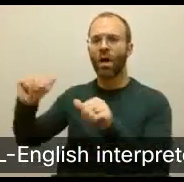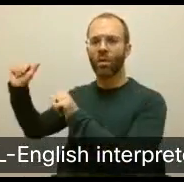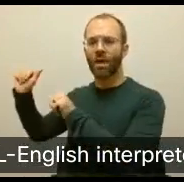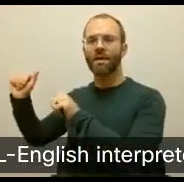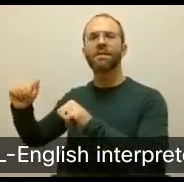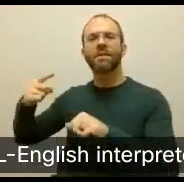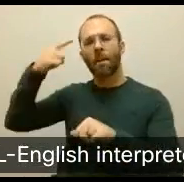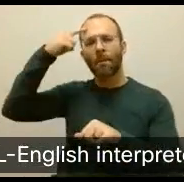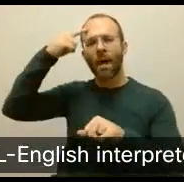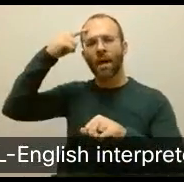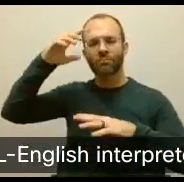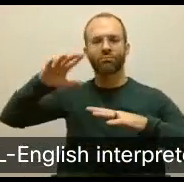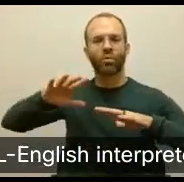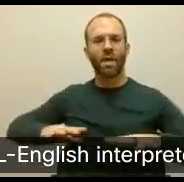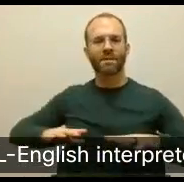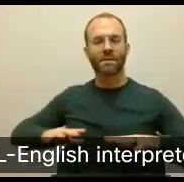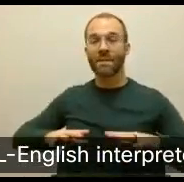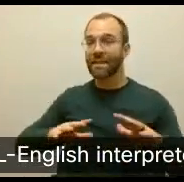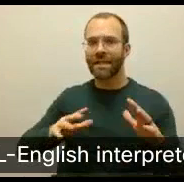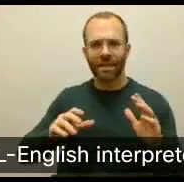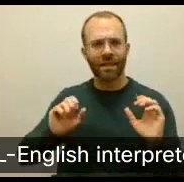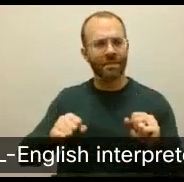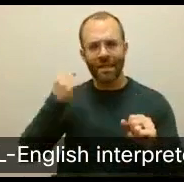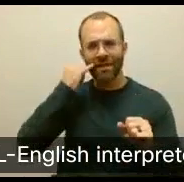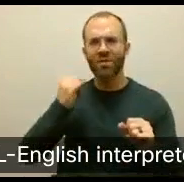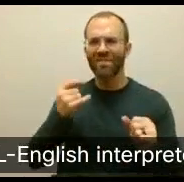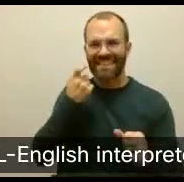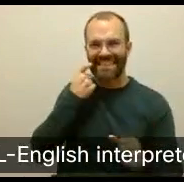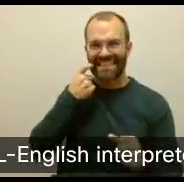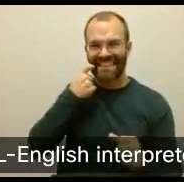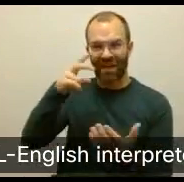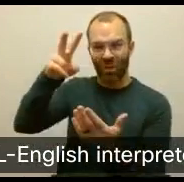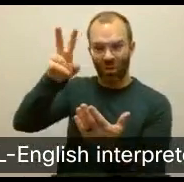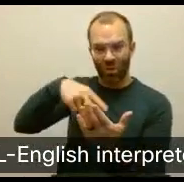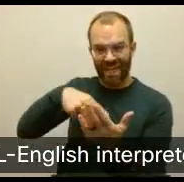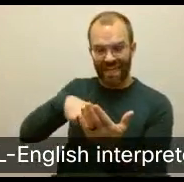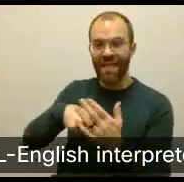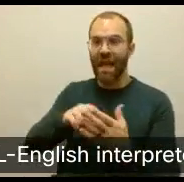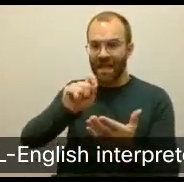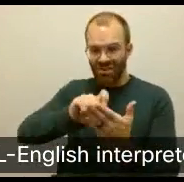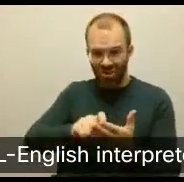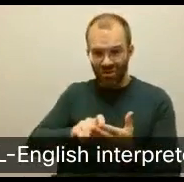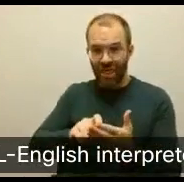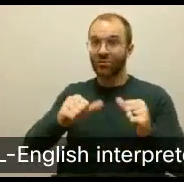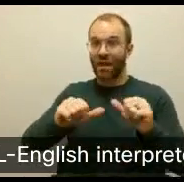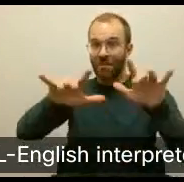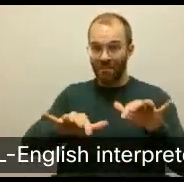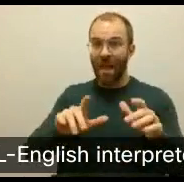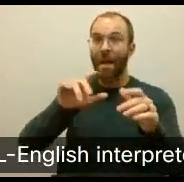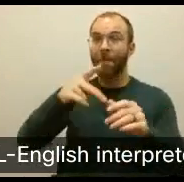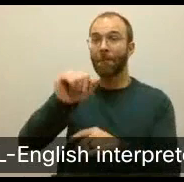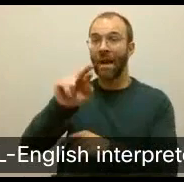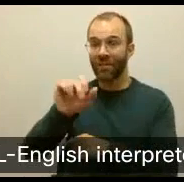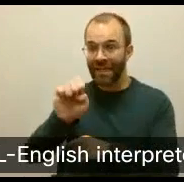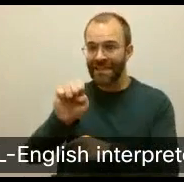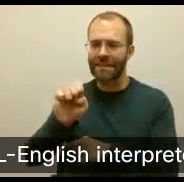a rest. It can be very challenging to paraphrase effectively when the original text is fresh in your mind. You've been reading it carefully, you've been